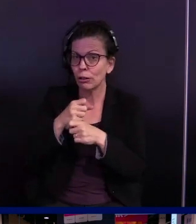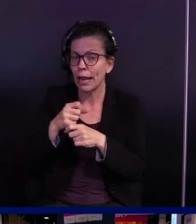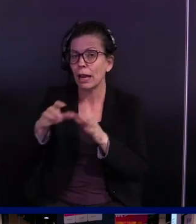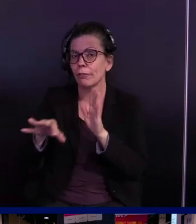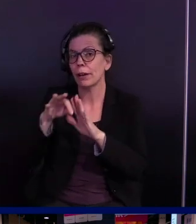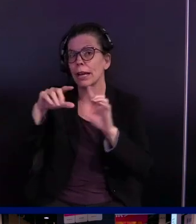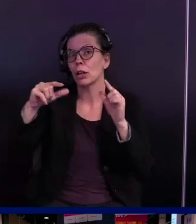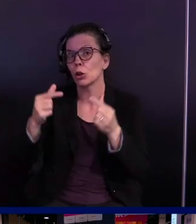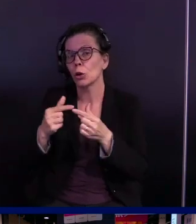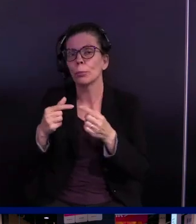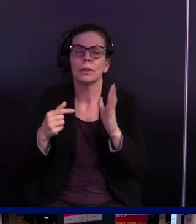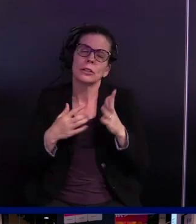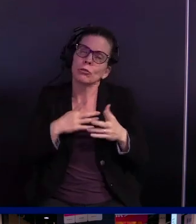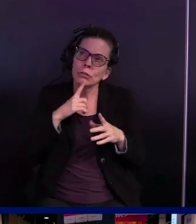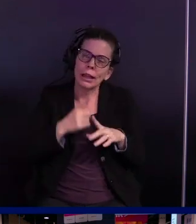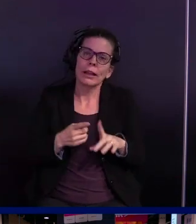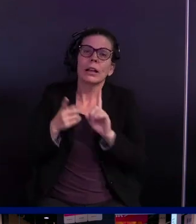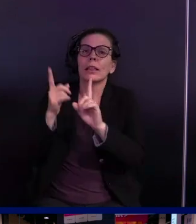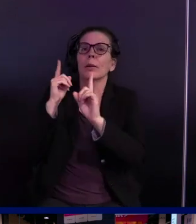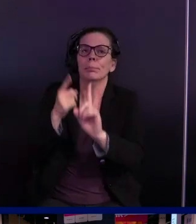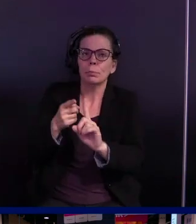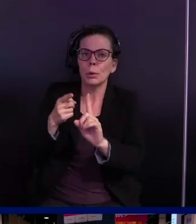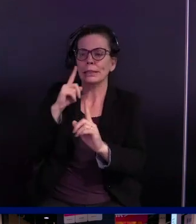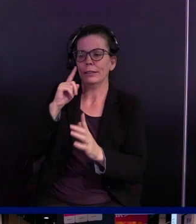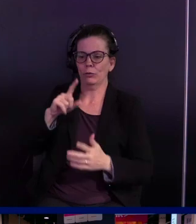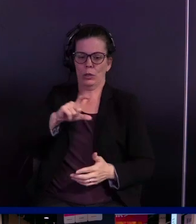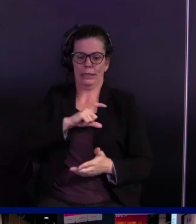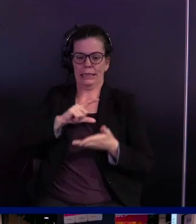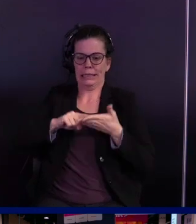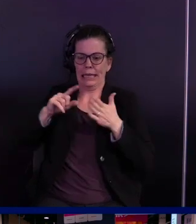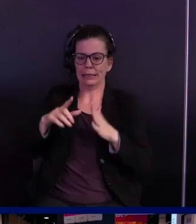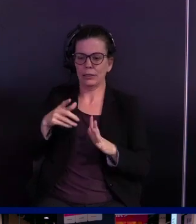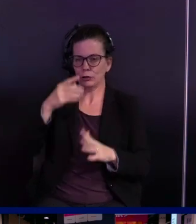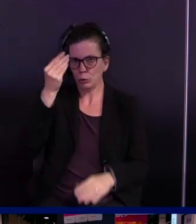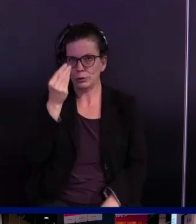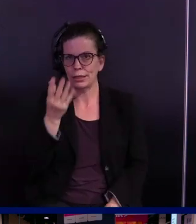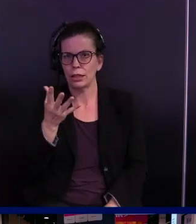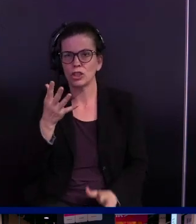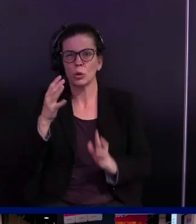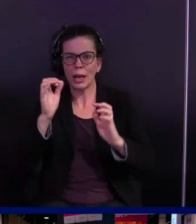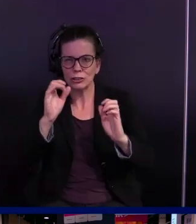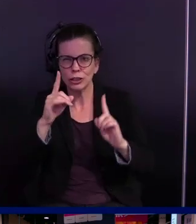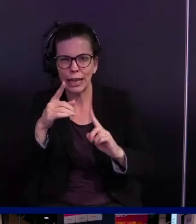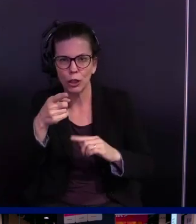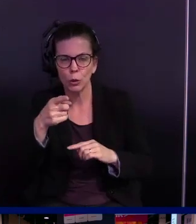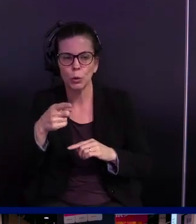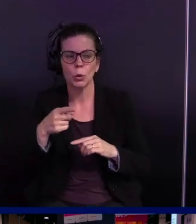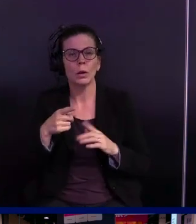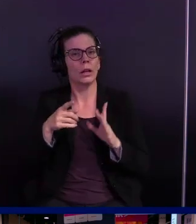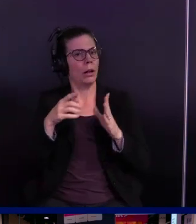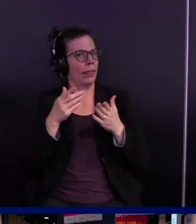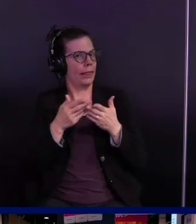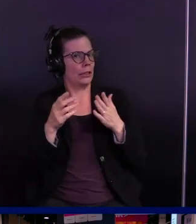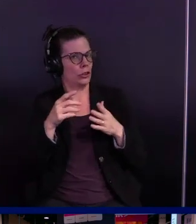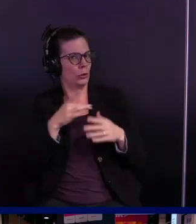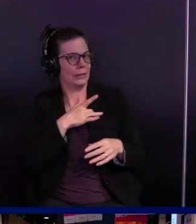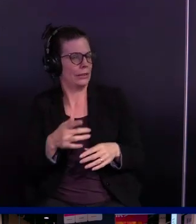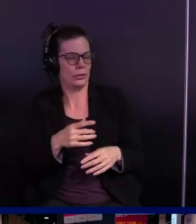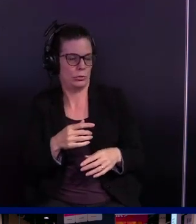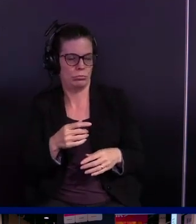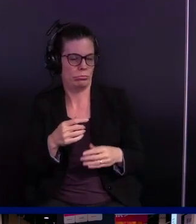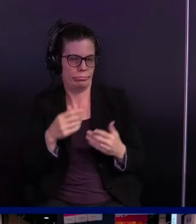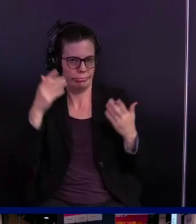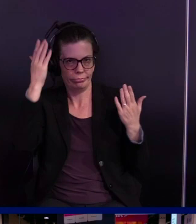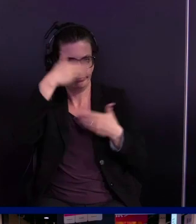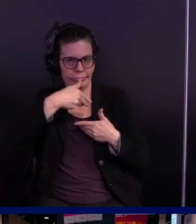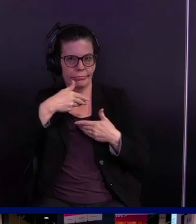groups? The whole point of this is for detective to tell you, to educate you about things that you normally wouldn't think